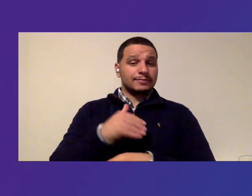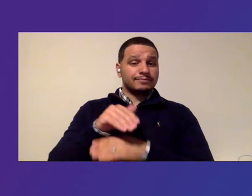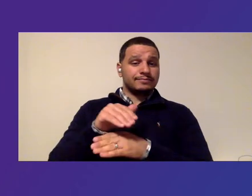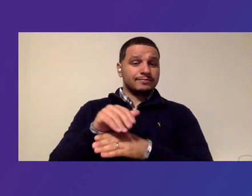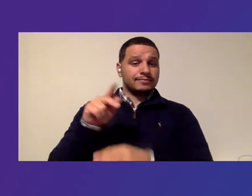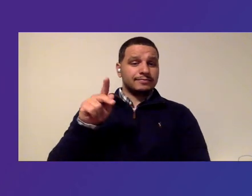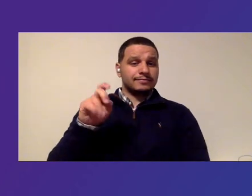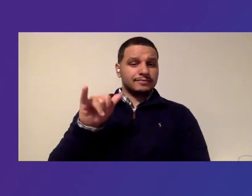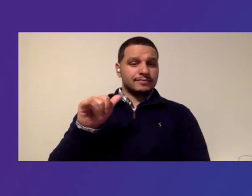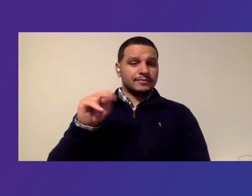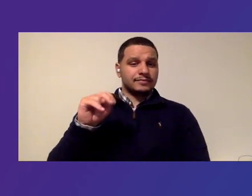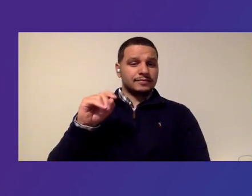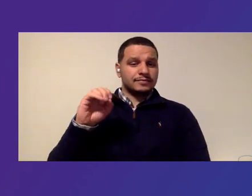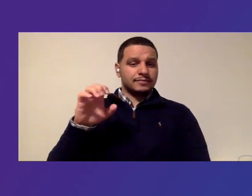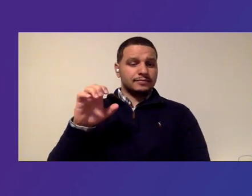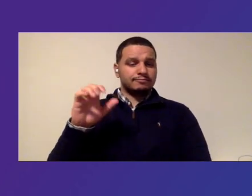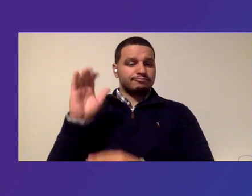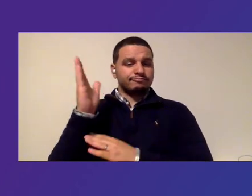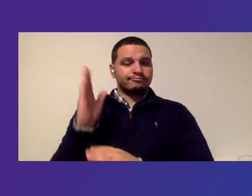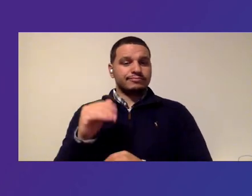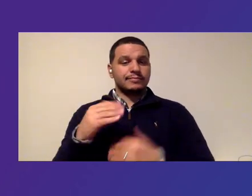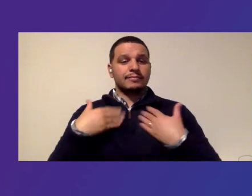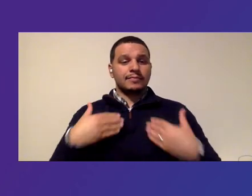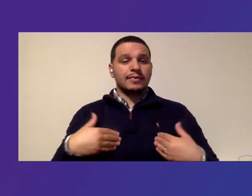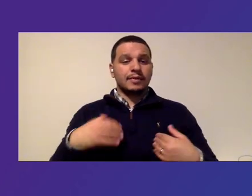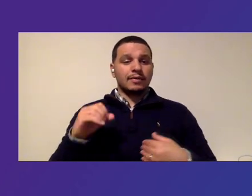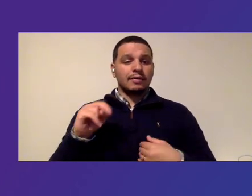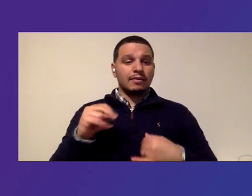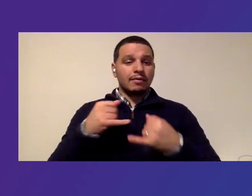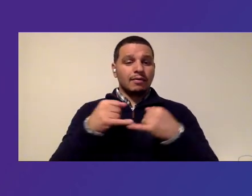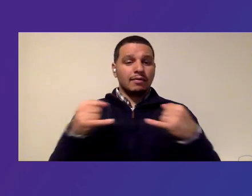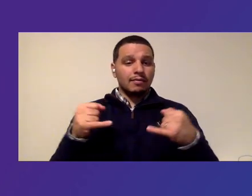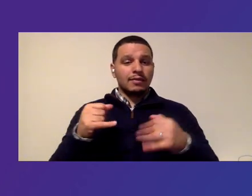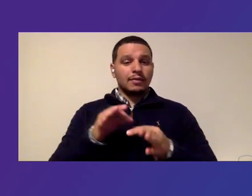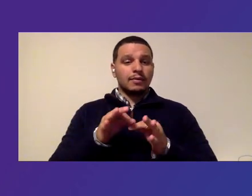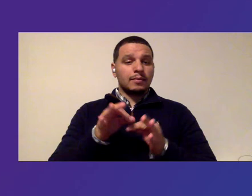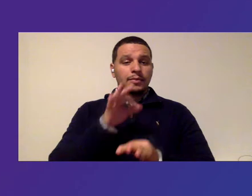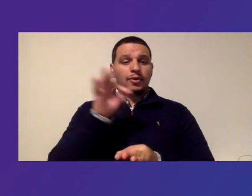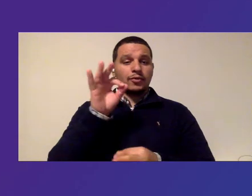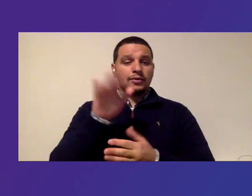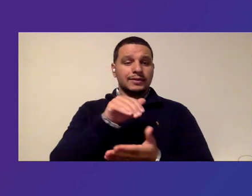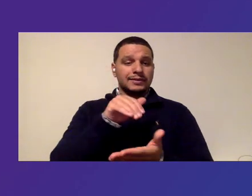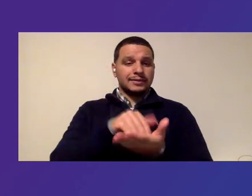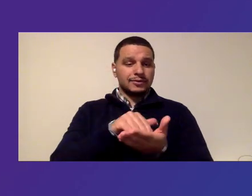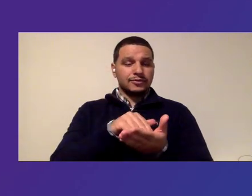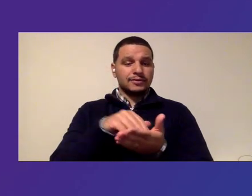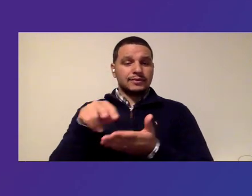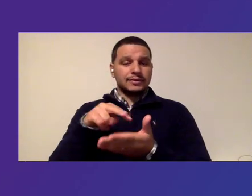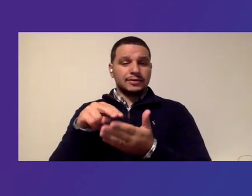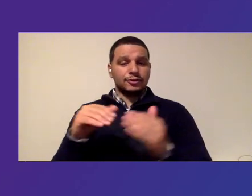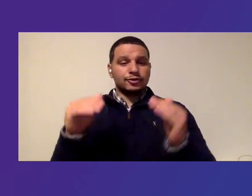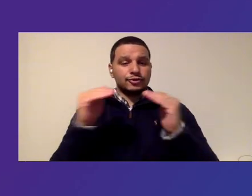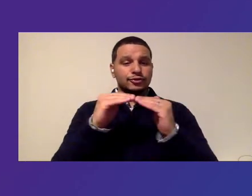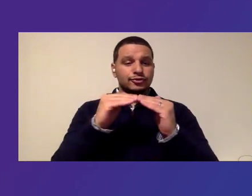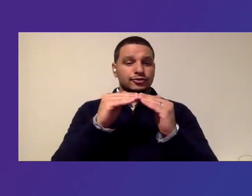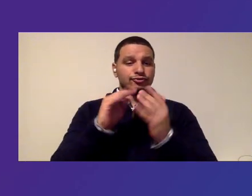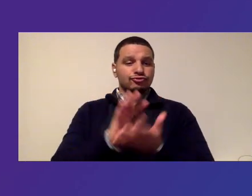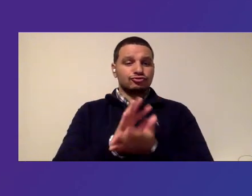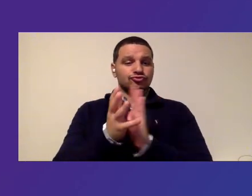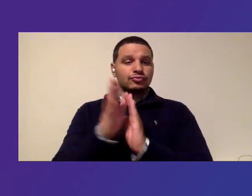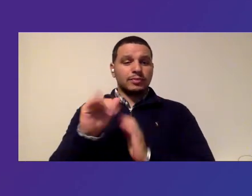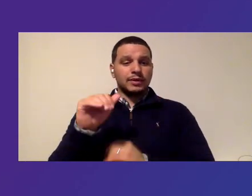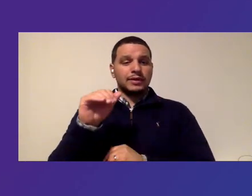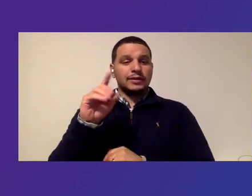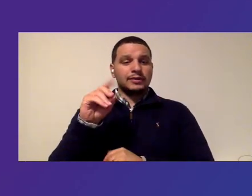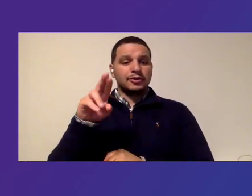address, Bodies on the Line, Spirits at the Center, Dance, Justice, and Transformation by Dr. Aimee